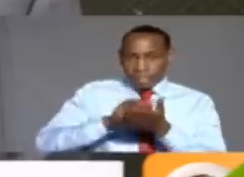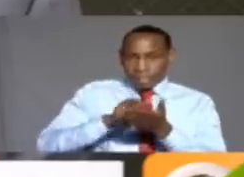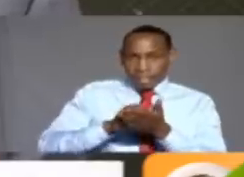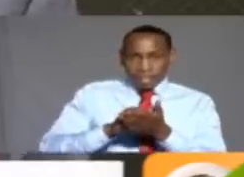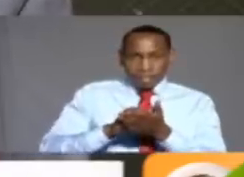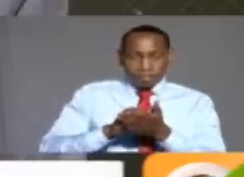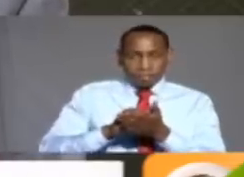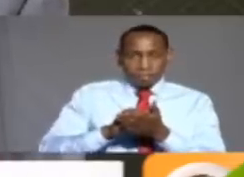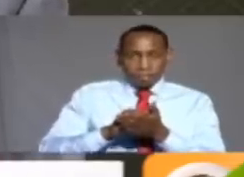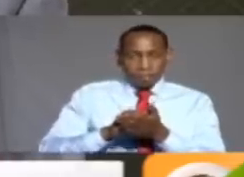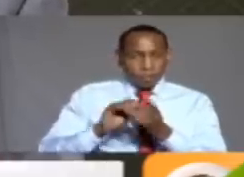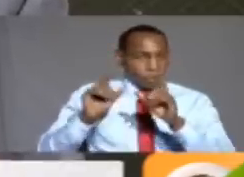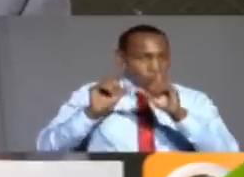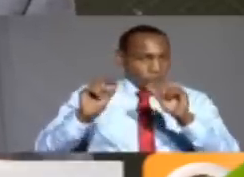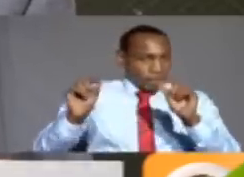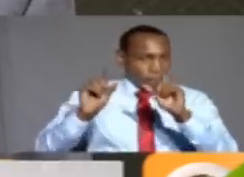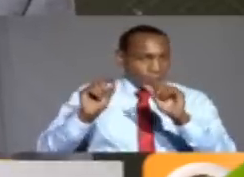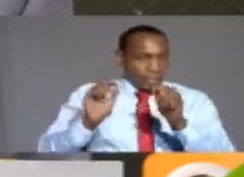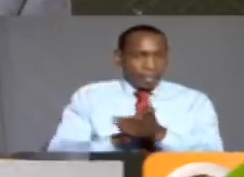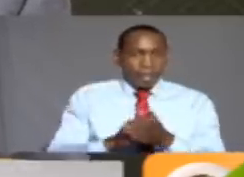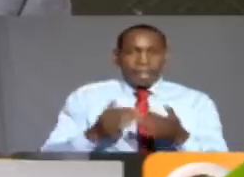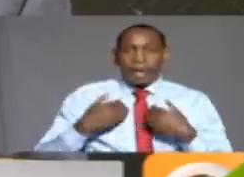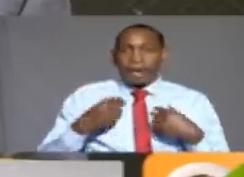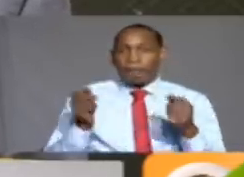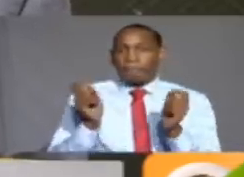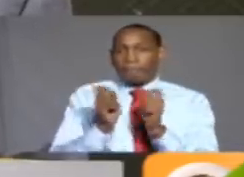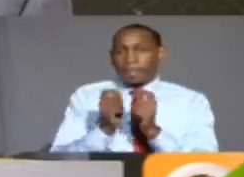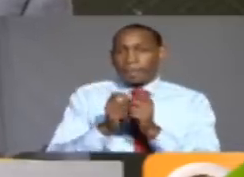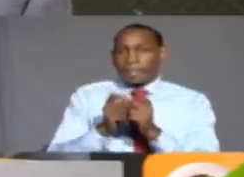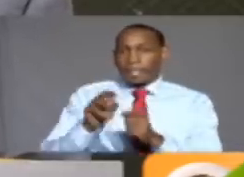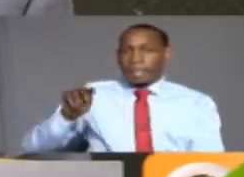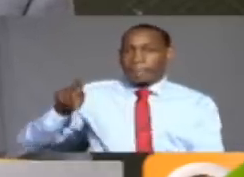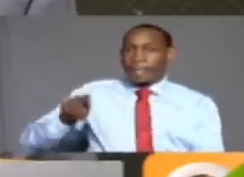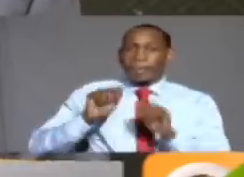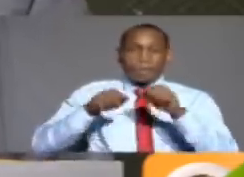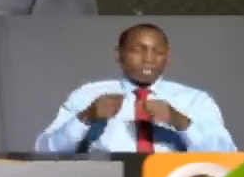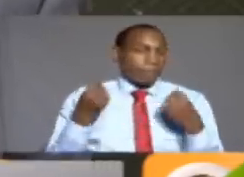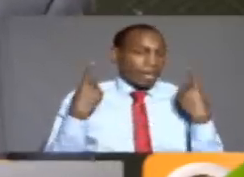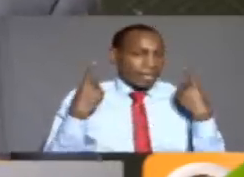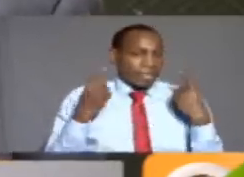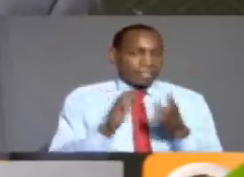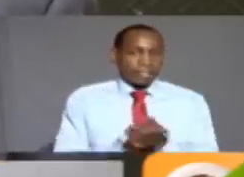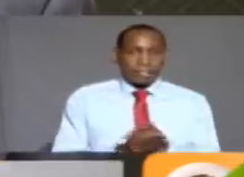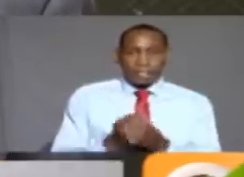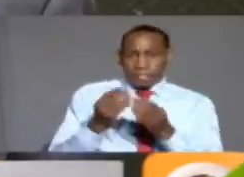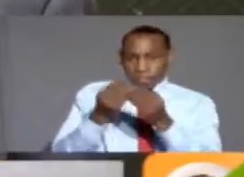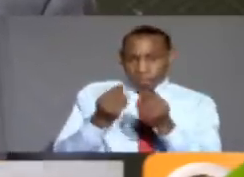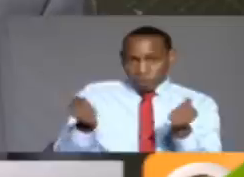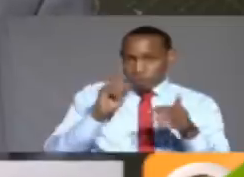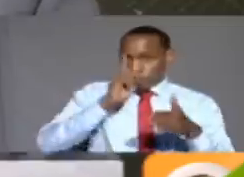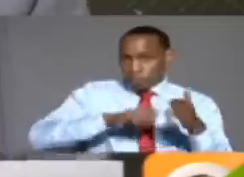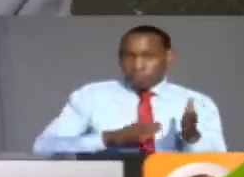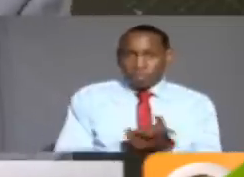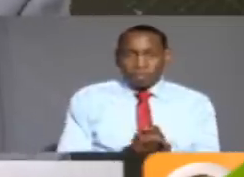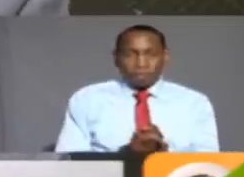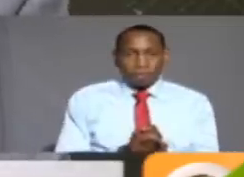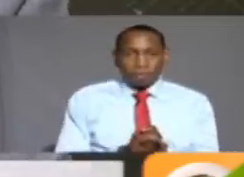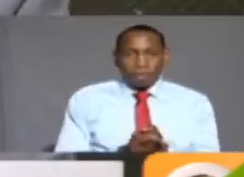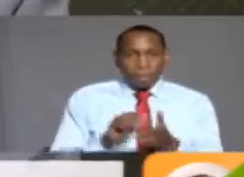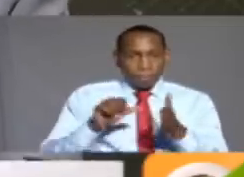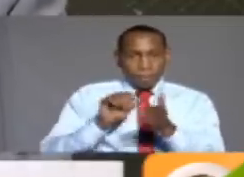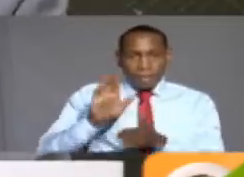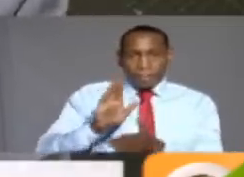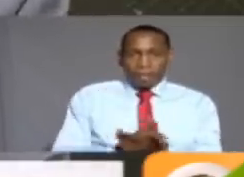respect, there is some anguish among members of parliament that you can understand. Is the solution to that